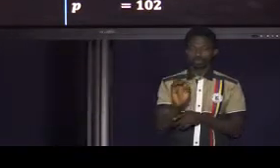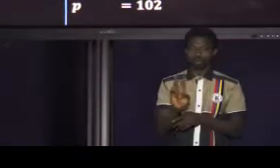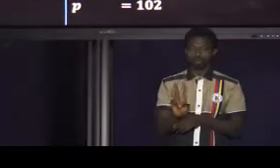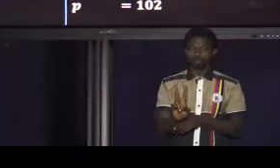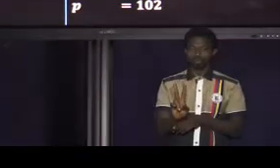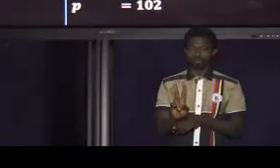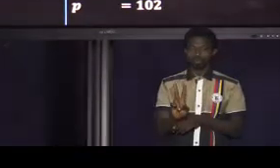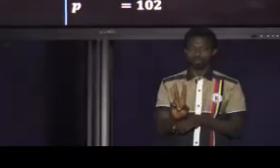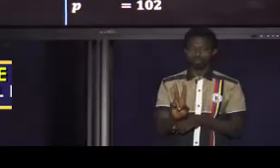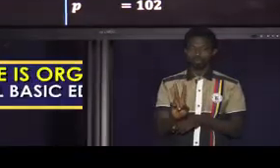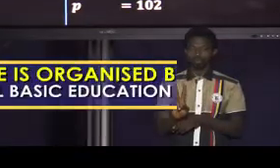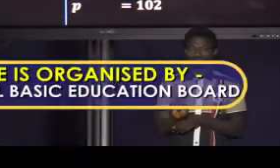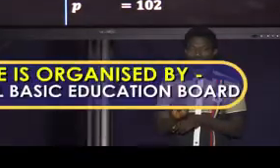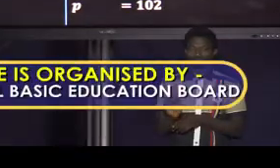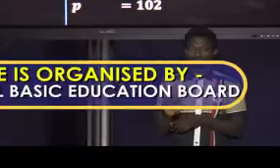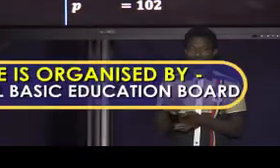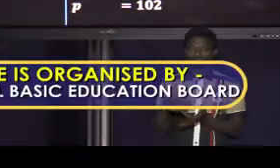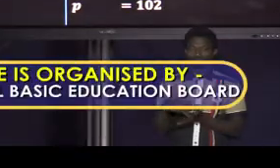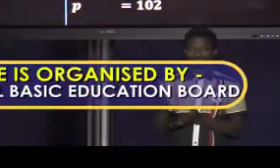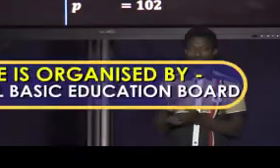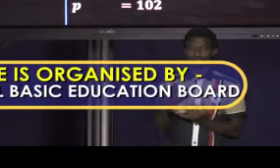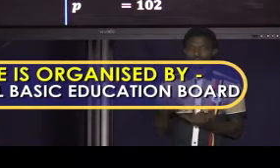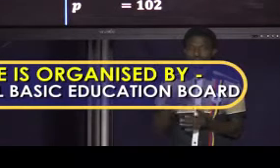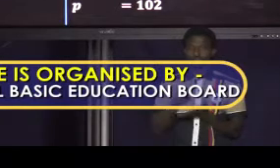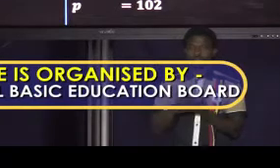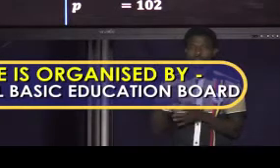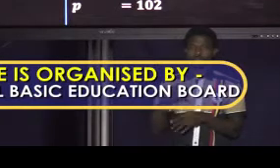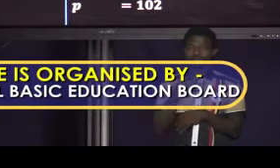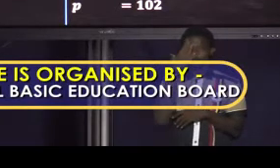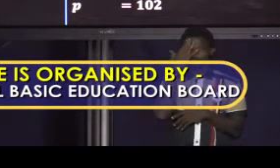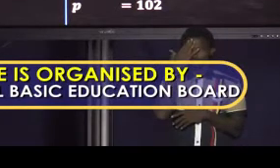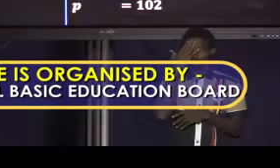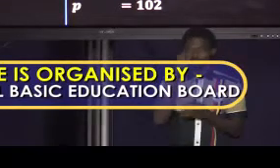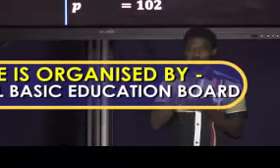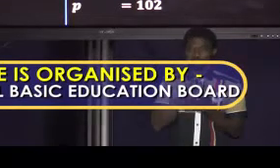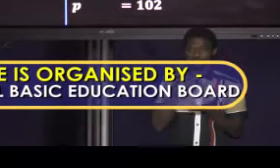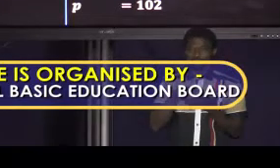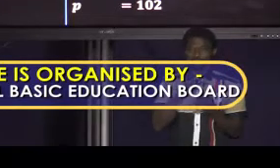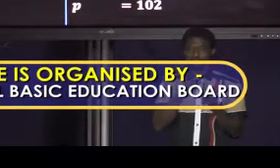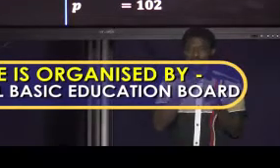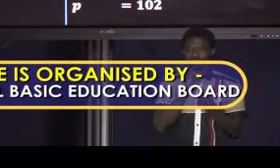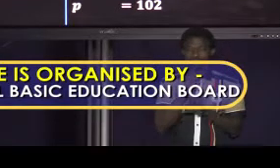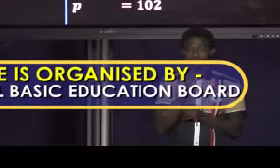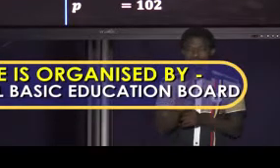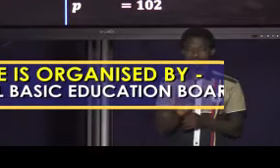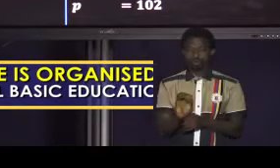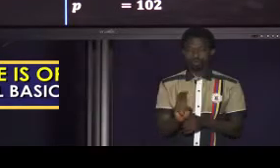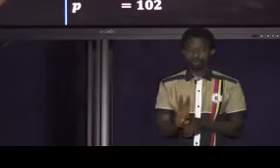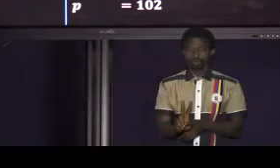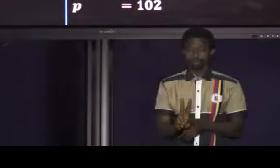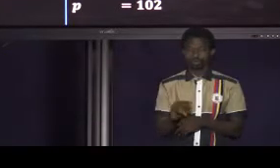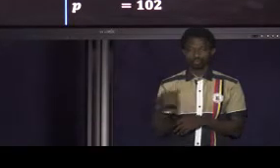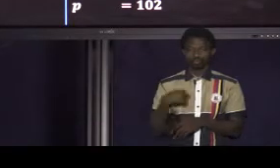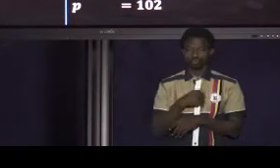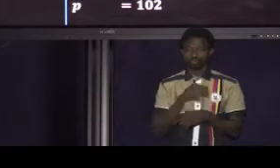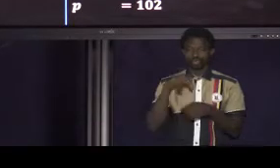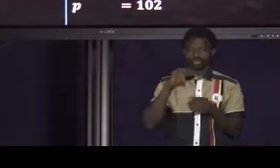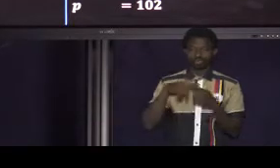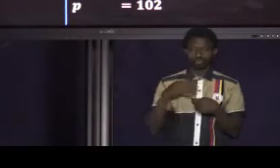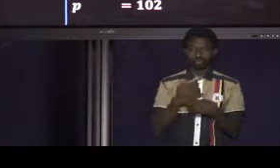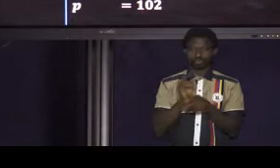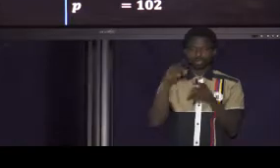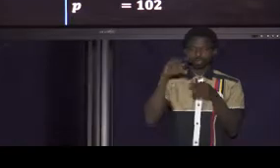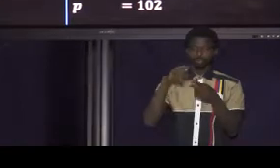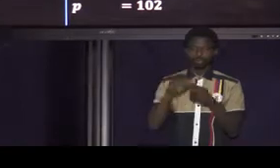write 102 right there. Now that we know that this angle is 102, we need to make it up to